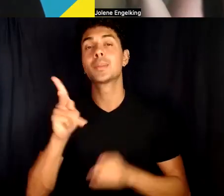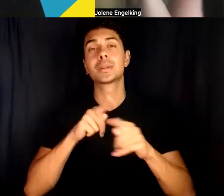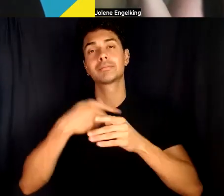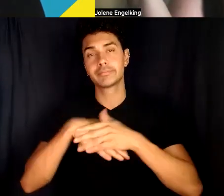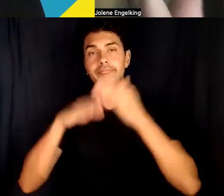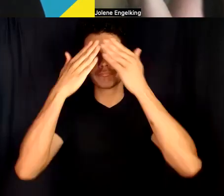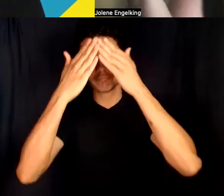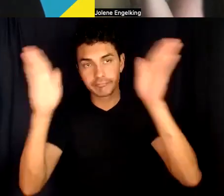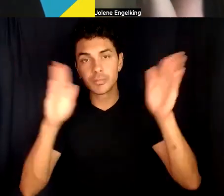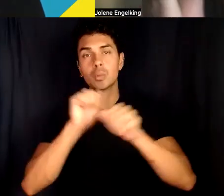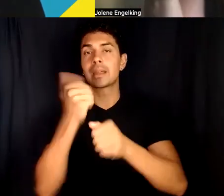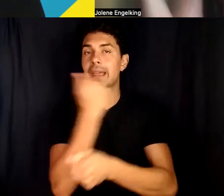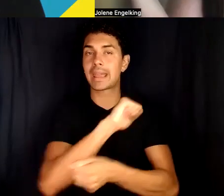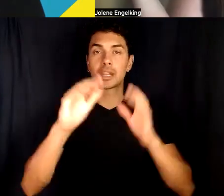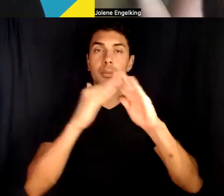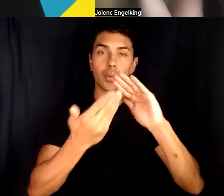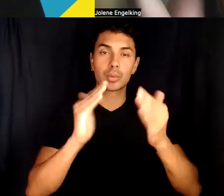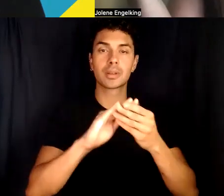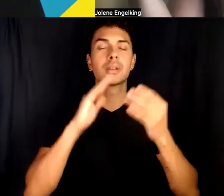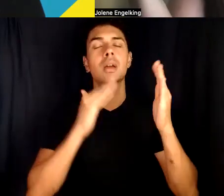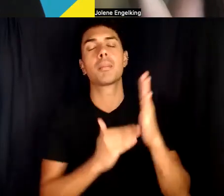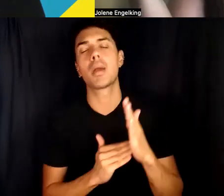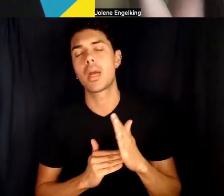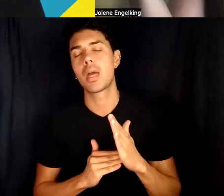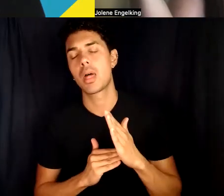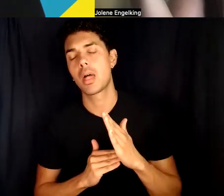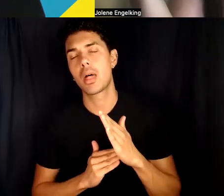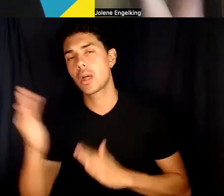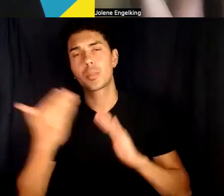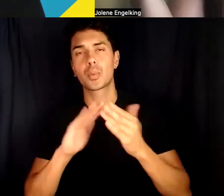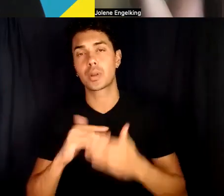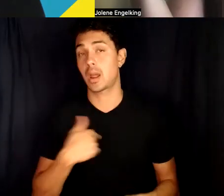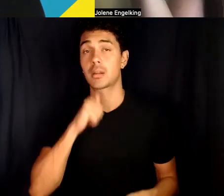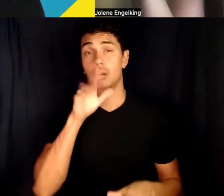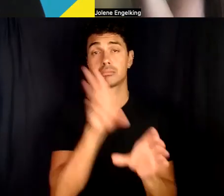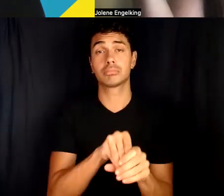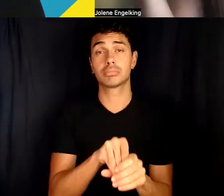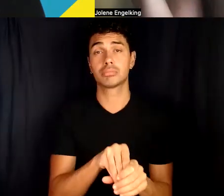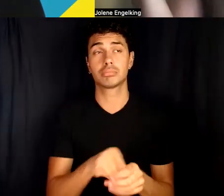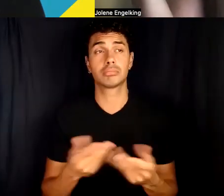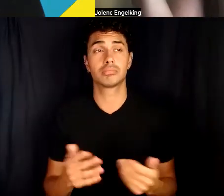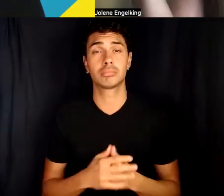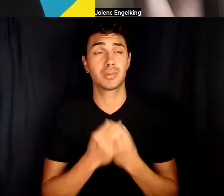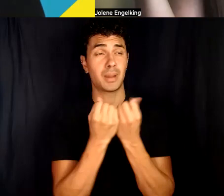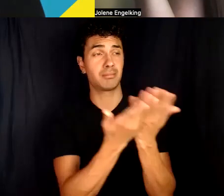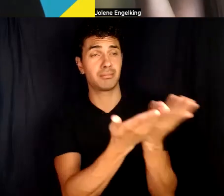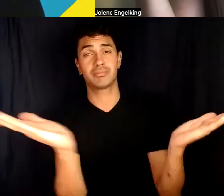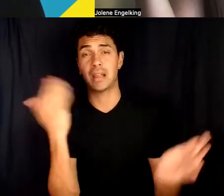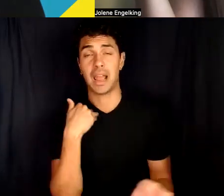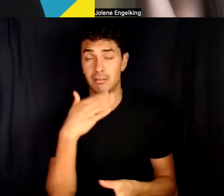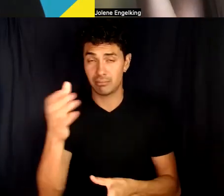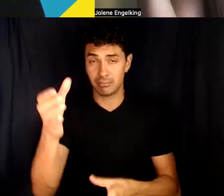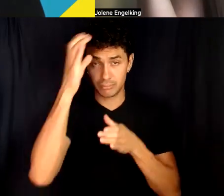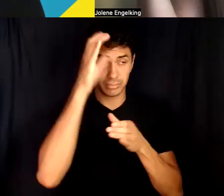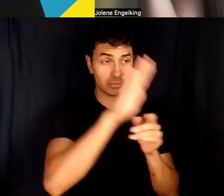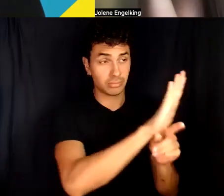any sort of community, right? Like, there's a million communities that I'm not a part of, right? And I can't know all the things, but I think